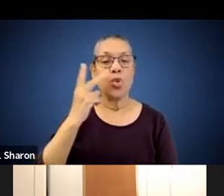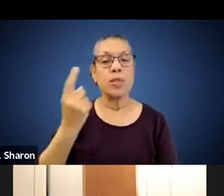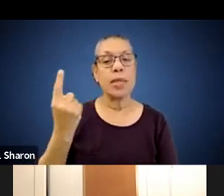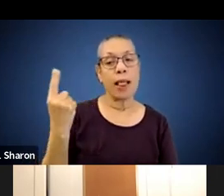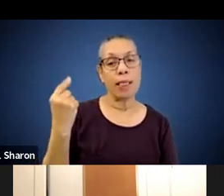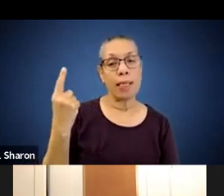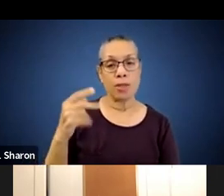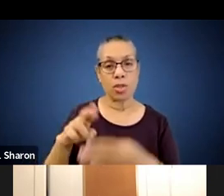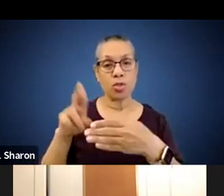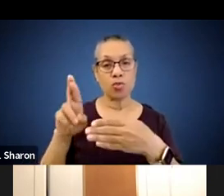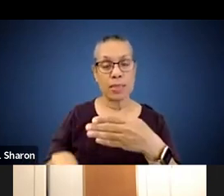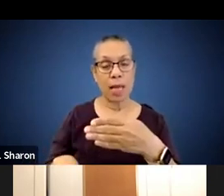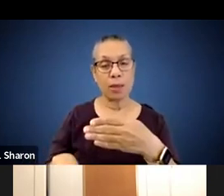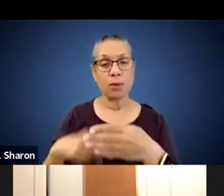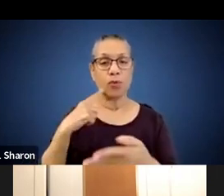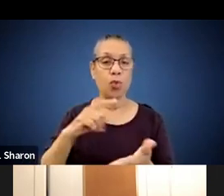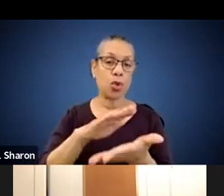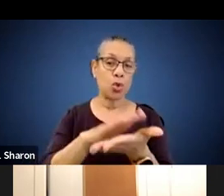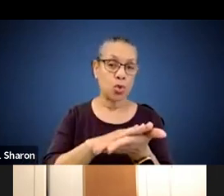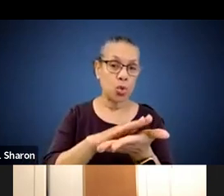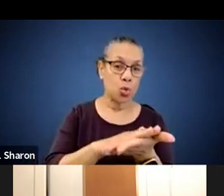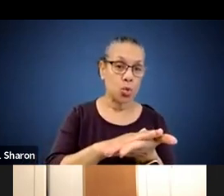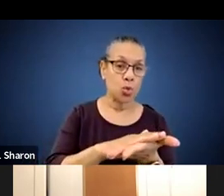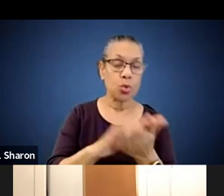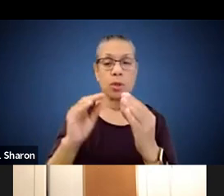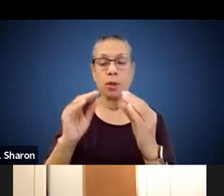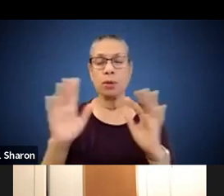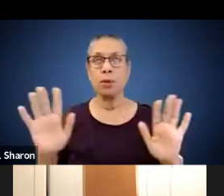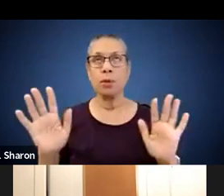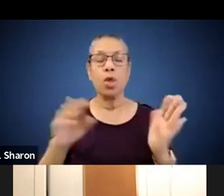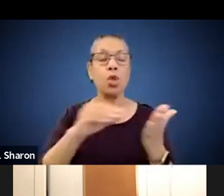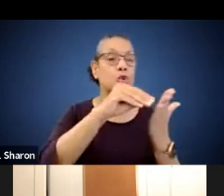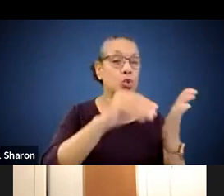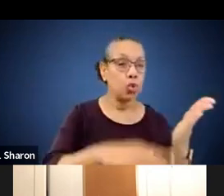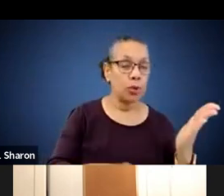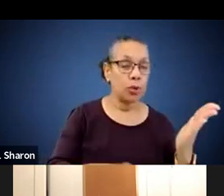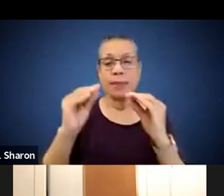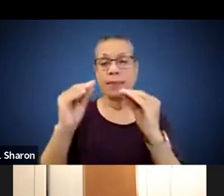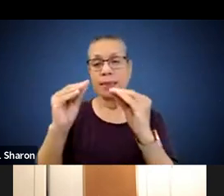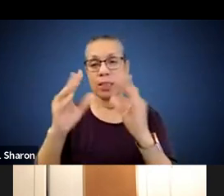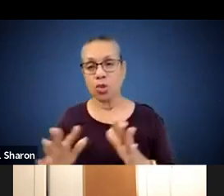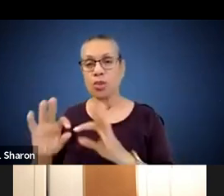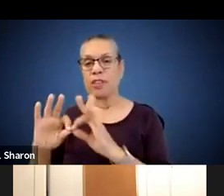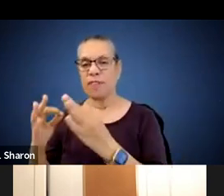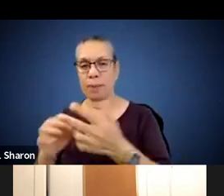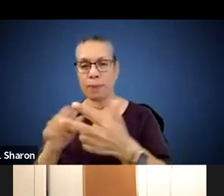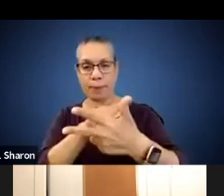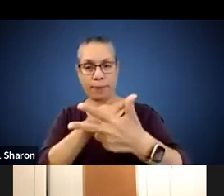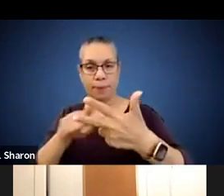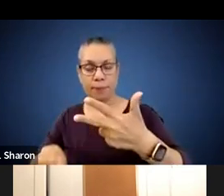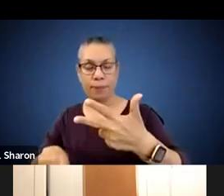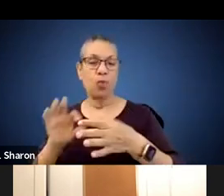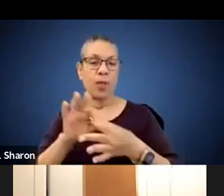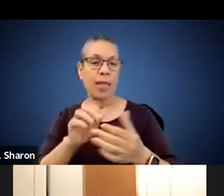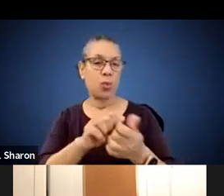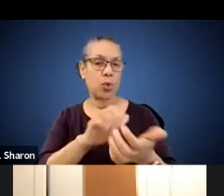for um Schools teachers and or sorry students teachers and families on their school and you can